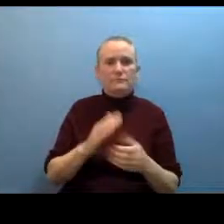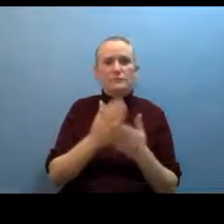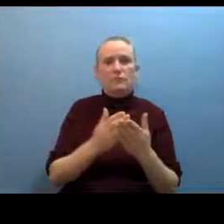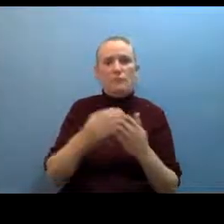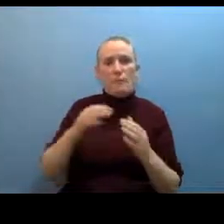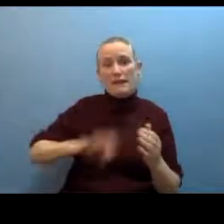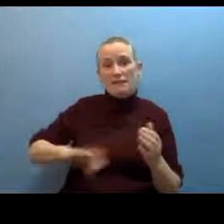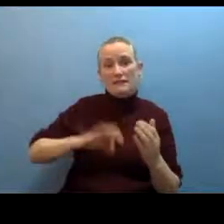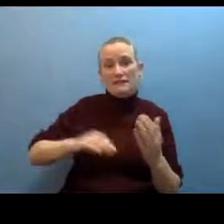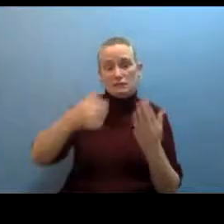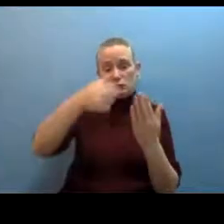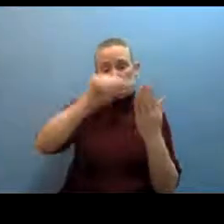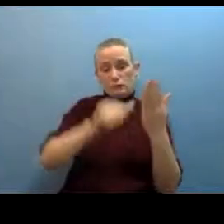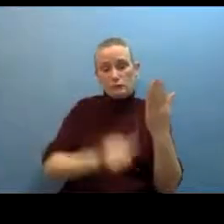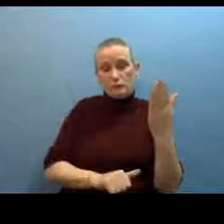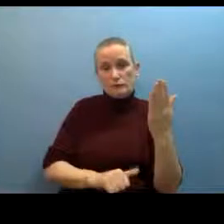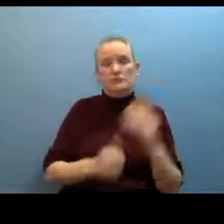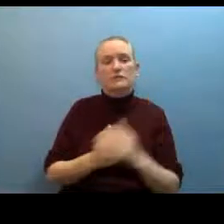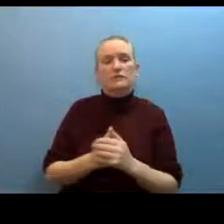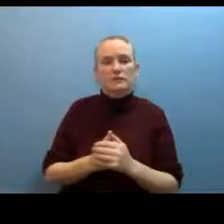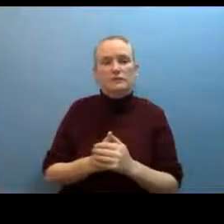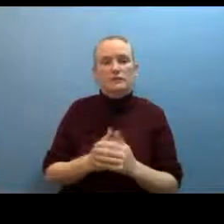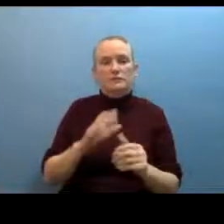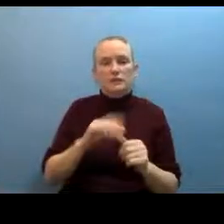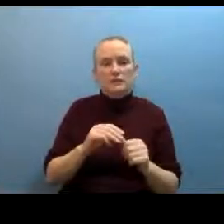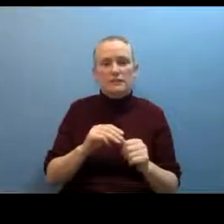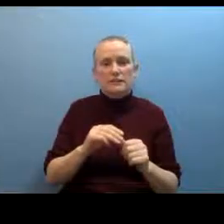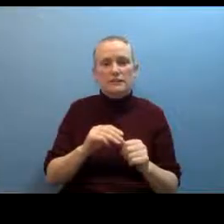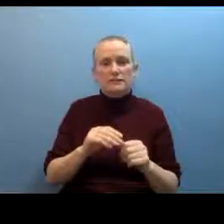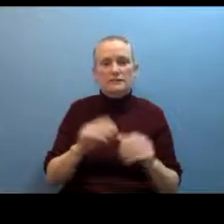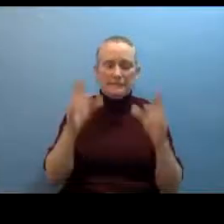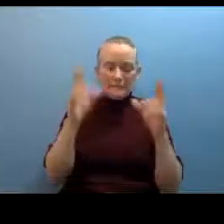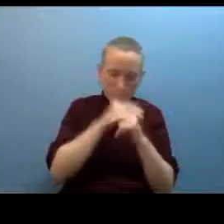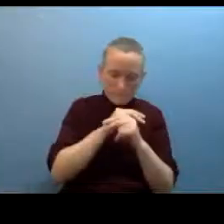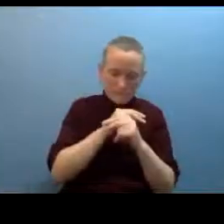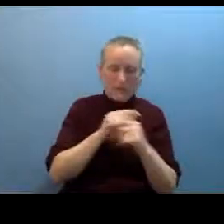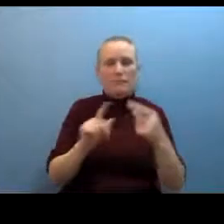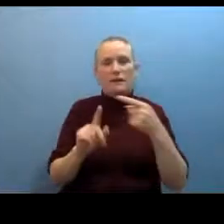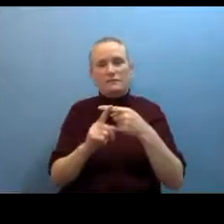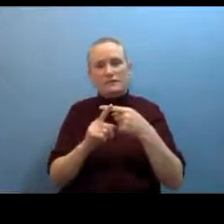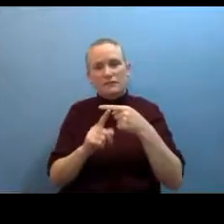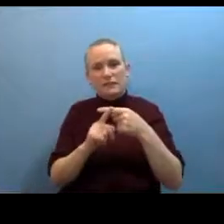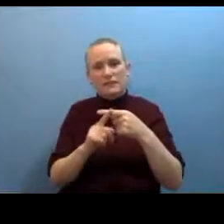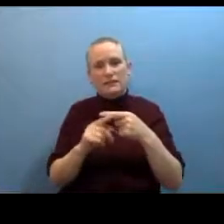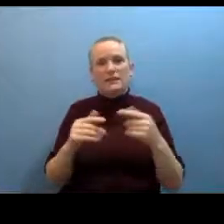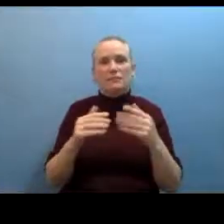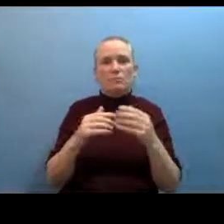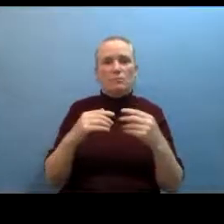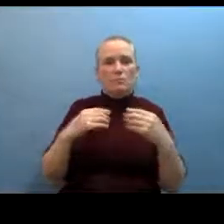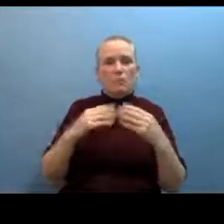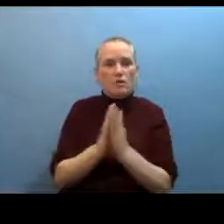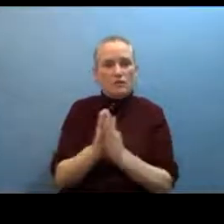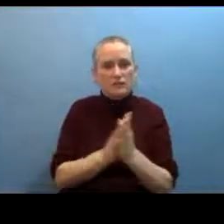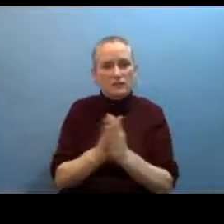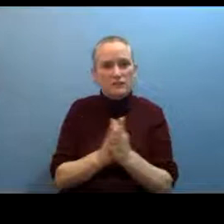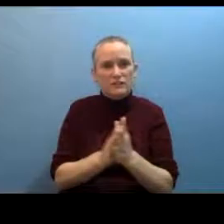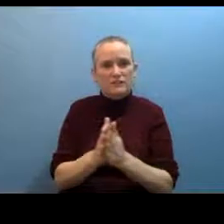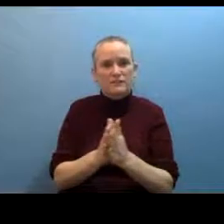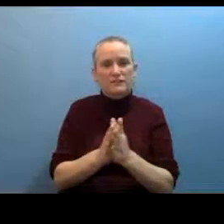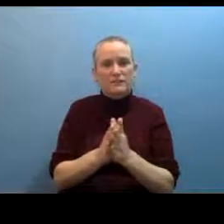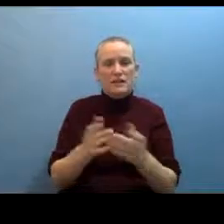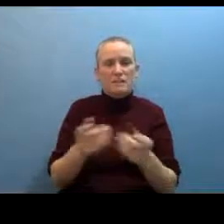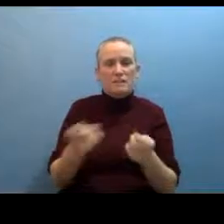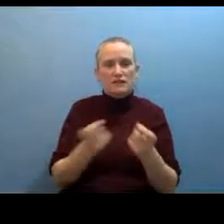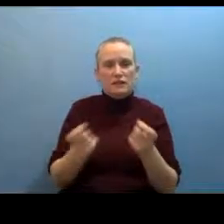well, particularly in terms of sleep, productivity, motivation, managing expectations, and just